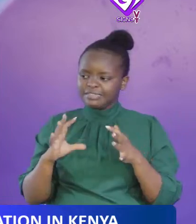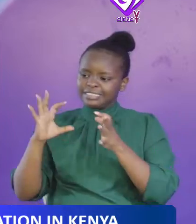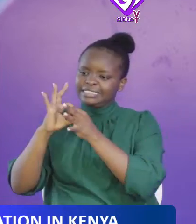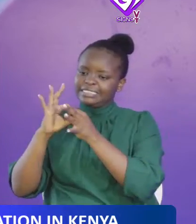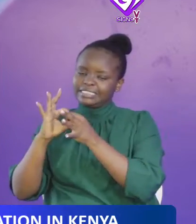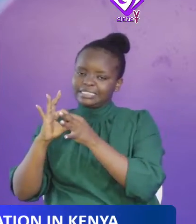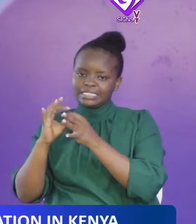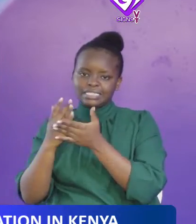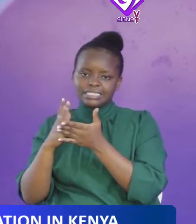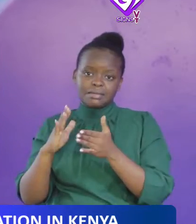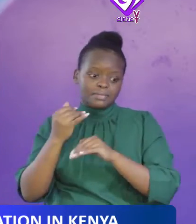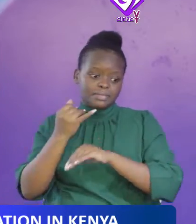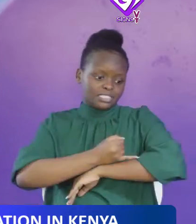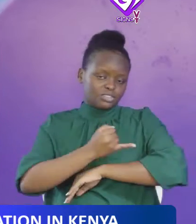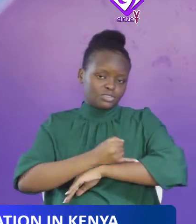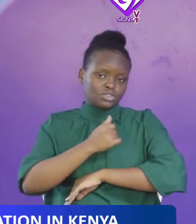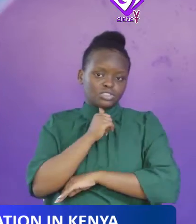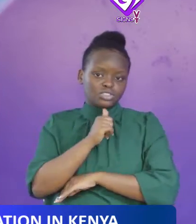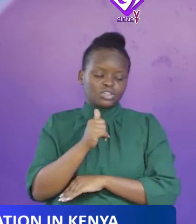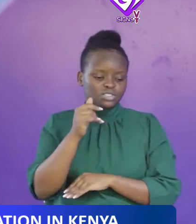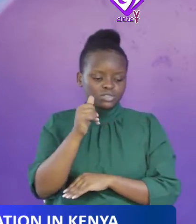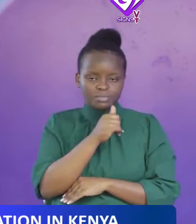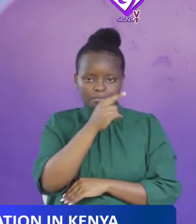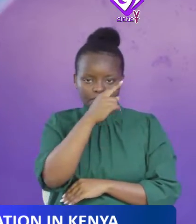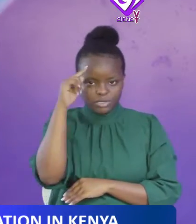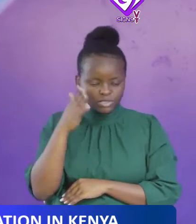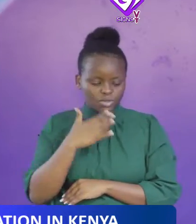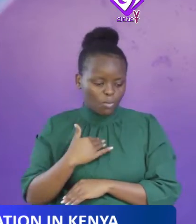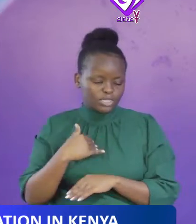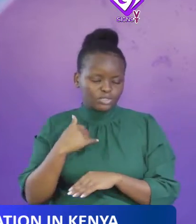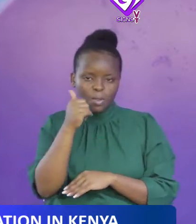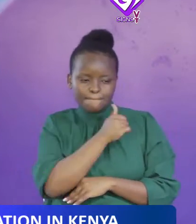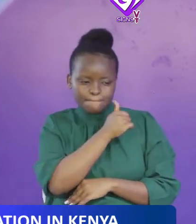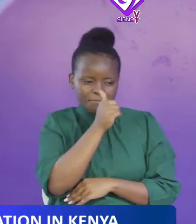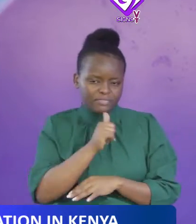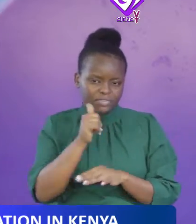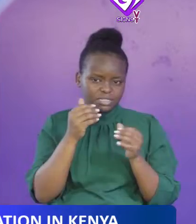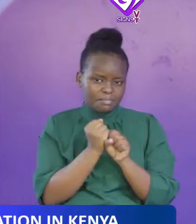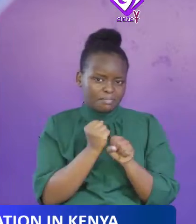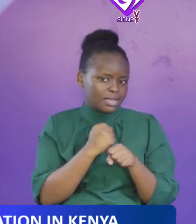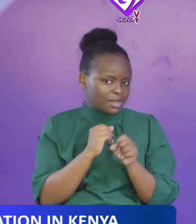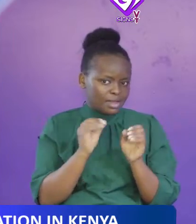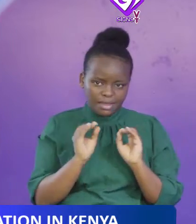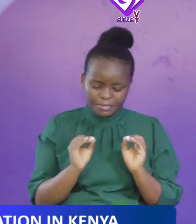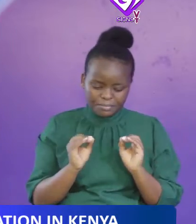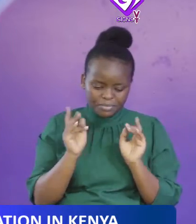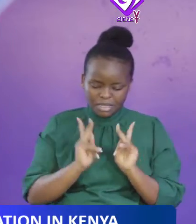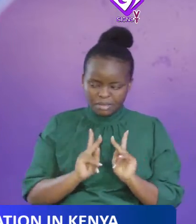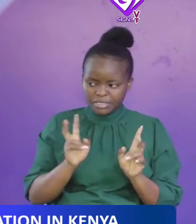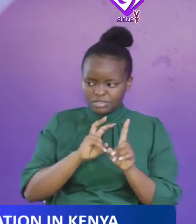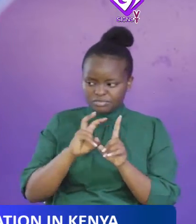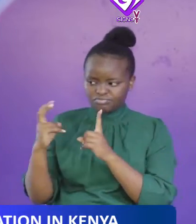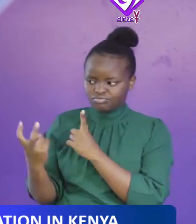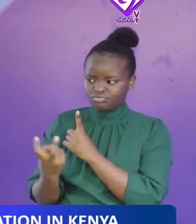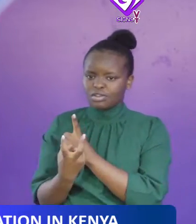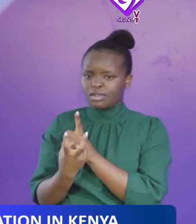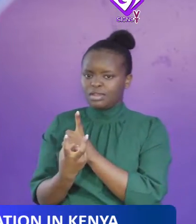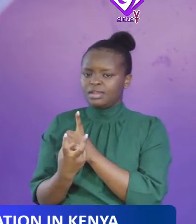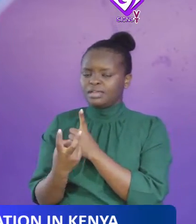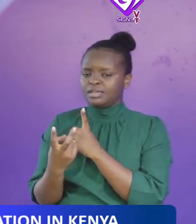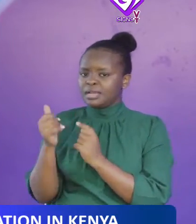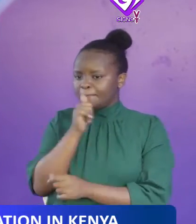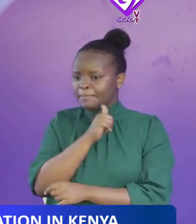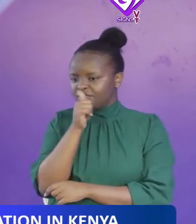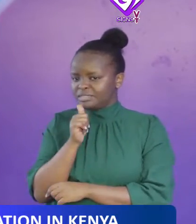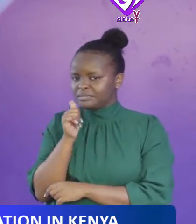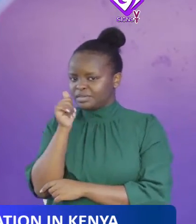institutions. Not because we want to privatize the whole idea, because somebody might look at it topically that we are